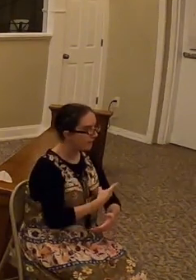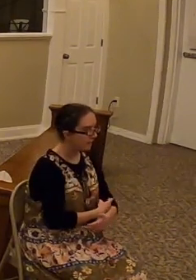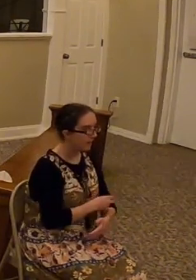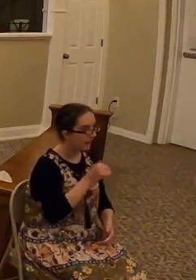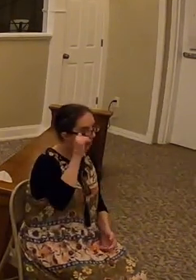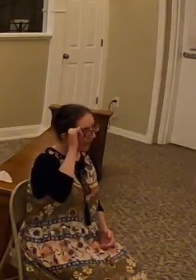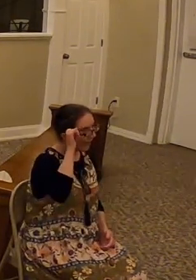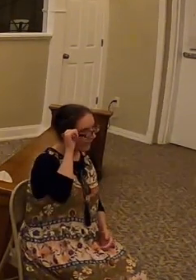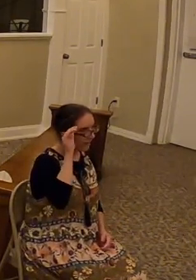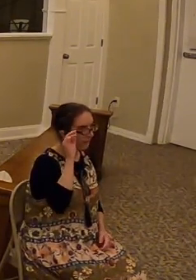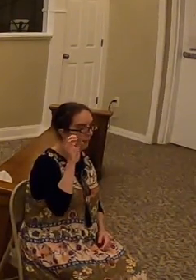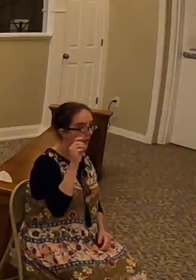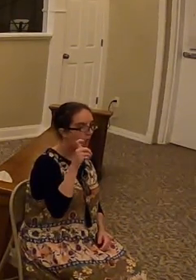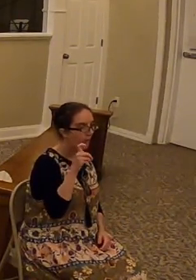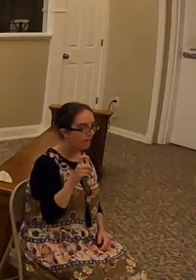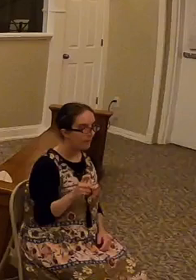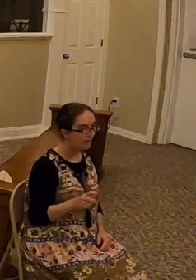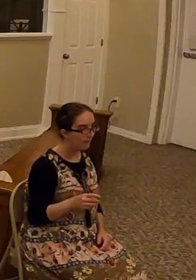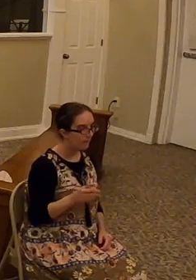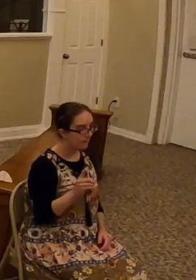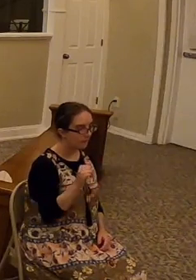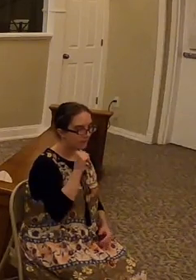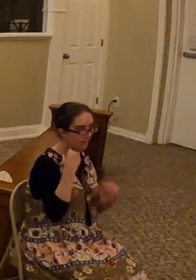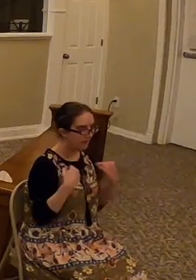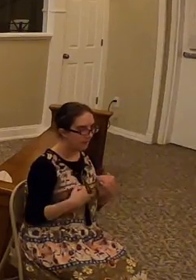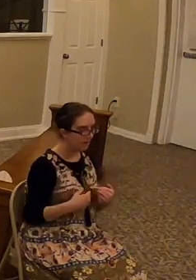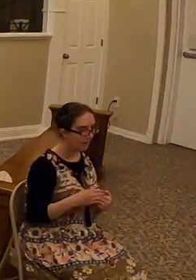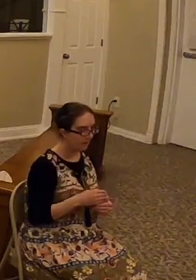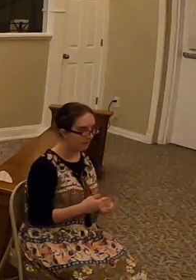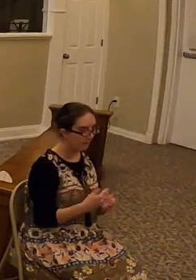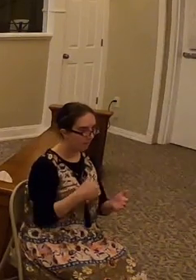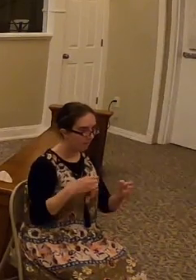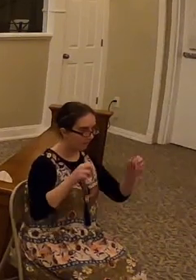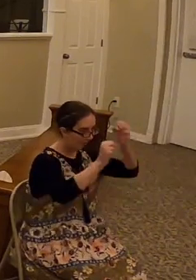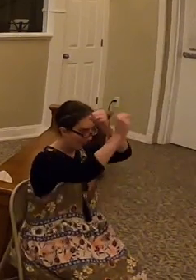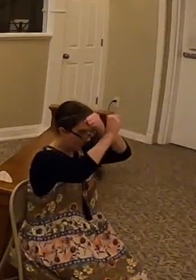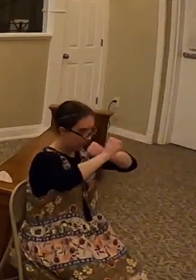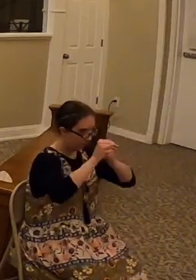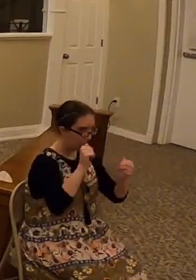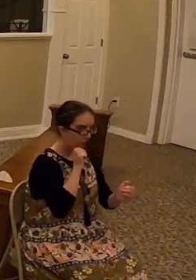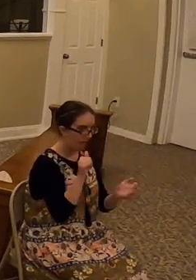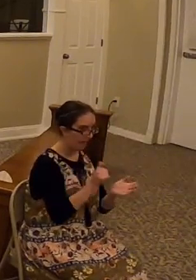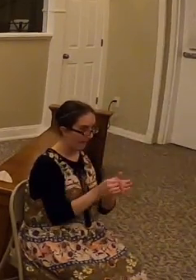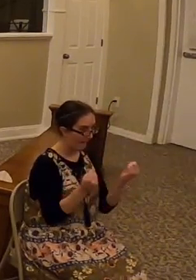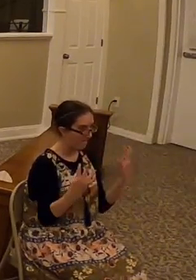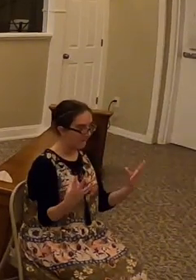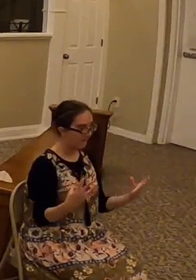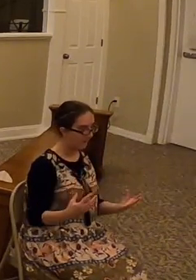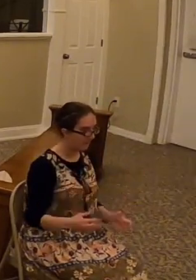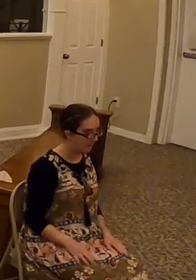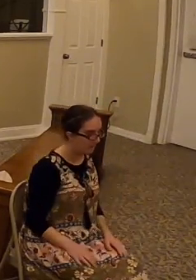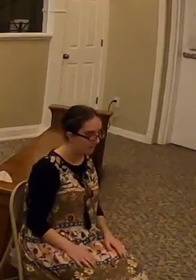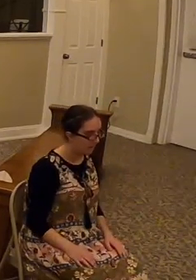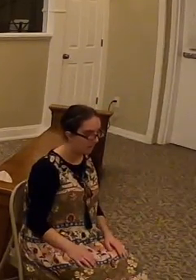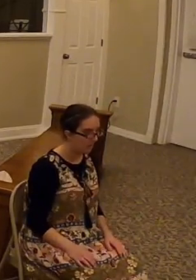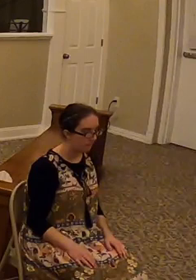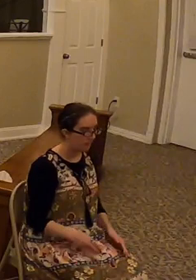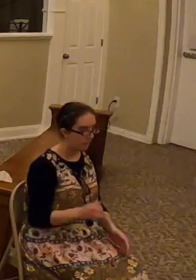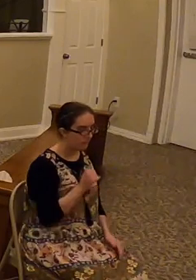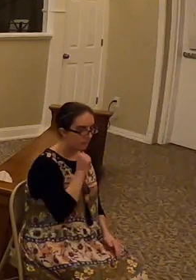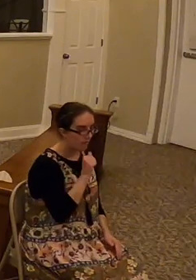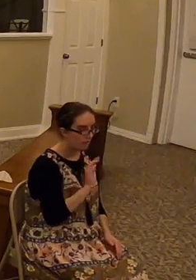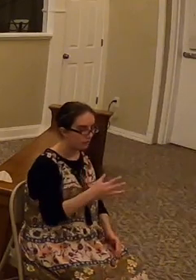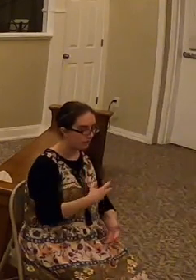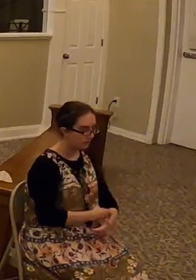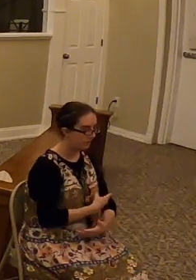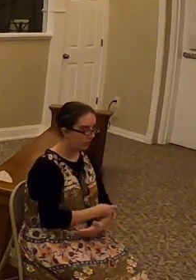and I hear some oxen. And you didn't have them before that battle. Not that many. This ain't your